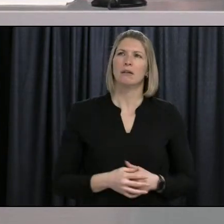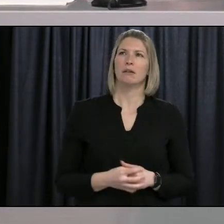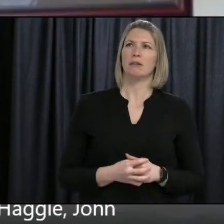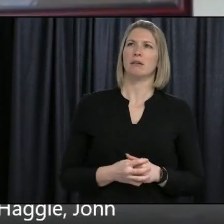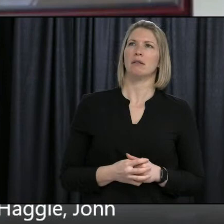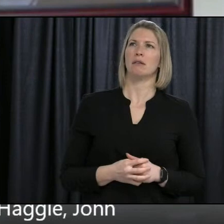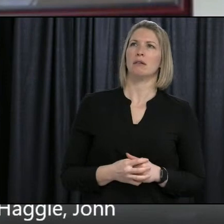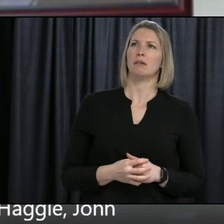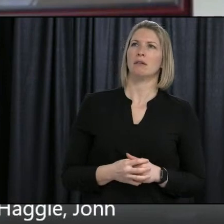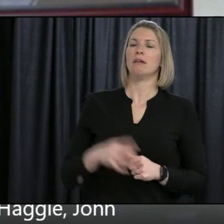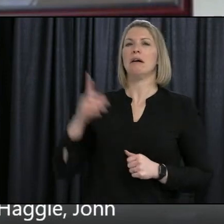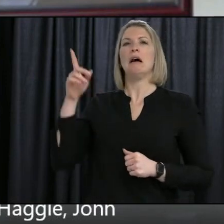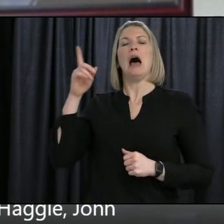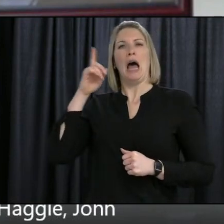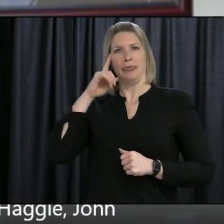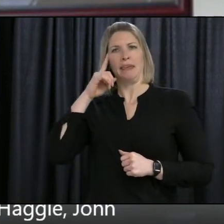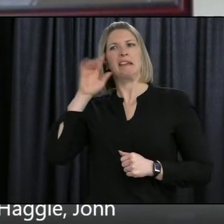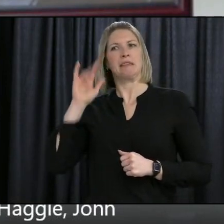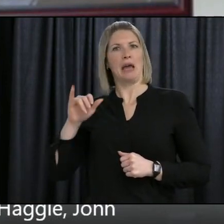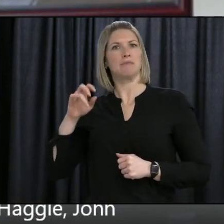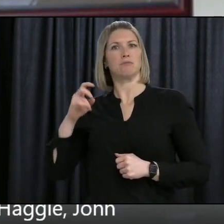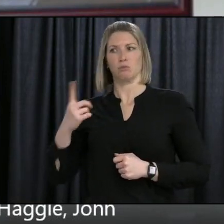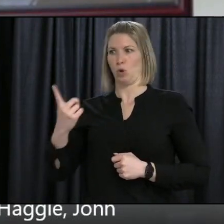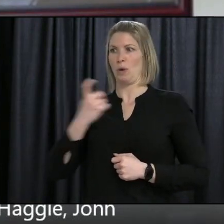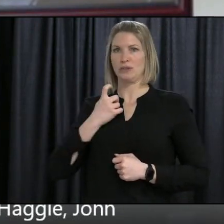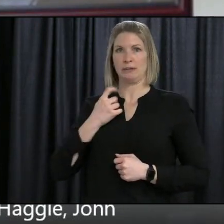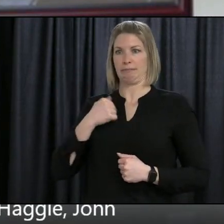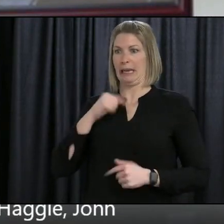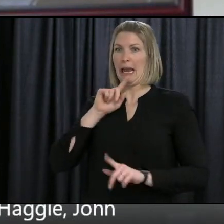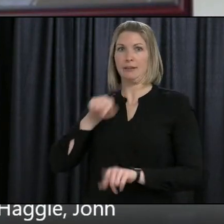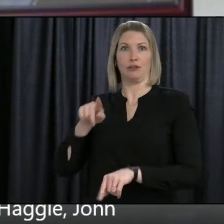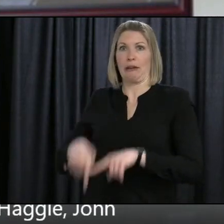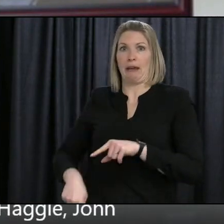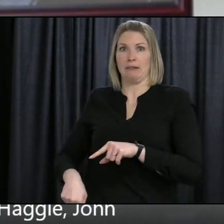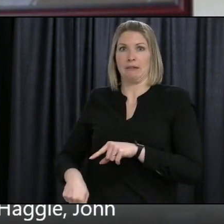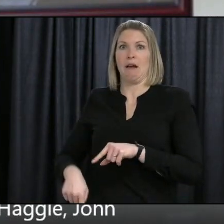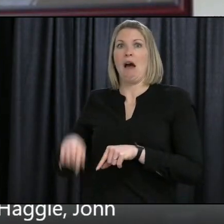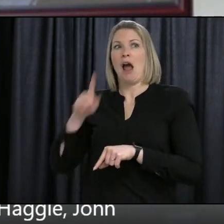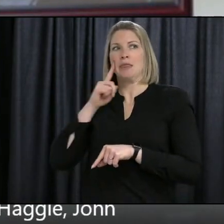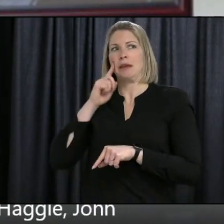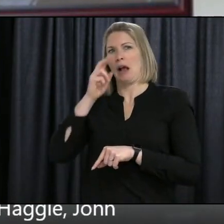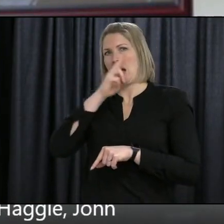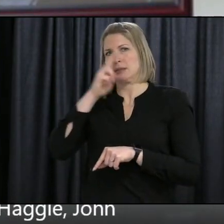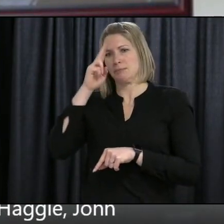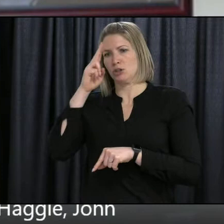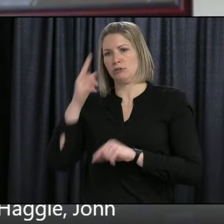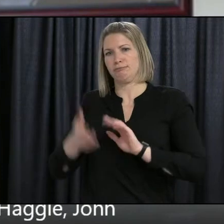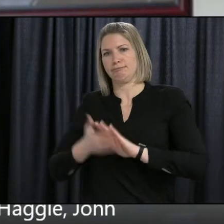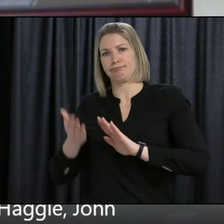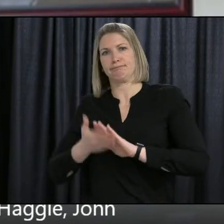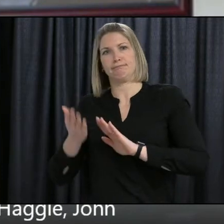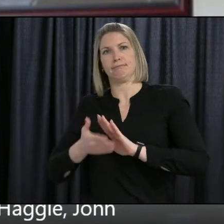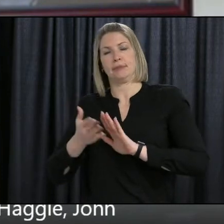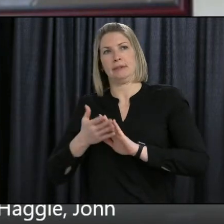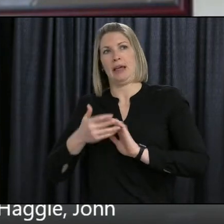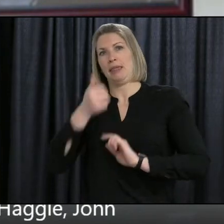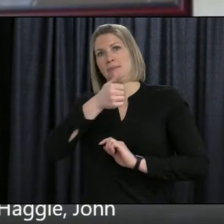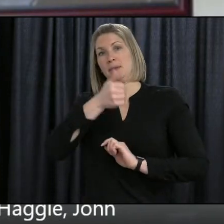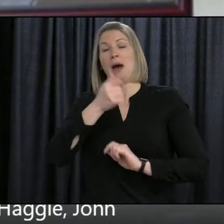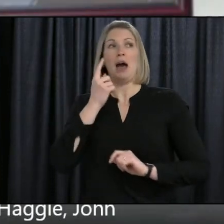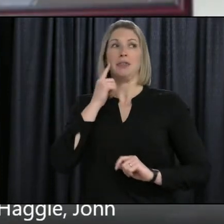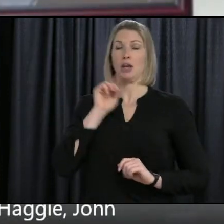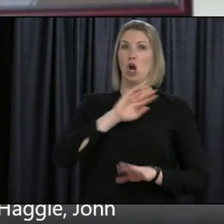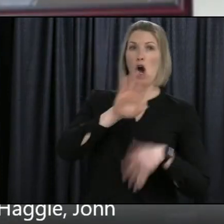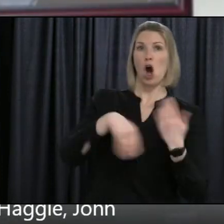I think that's more of an operational issue, Peter. Quite frankly, not everybody stepped up first time round, and